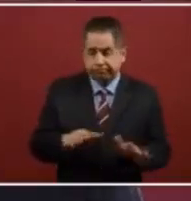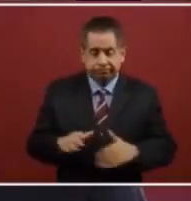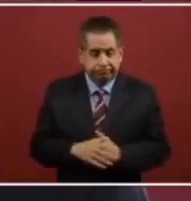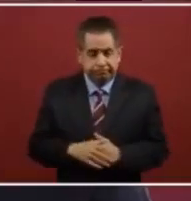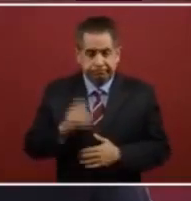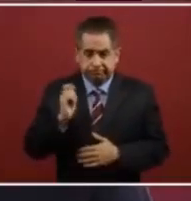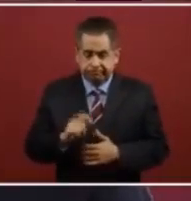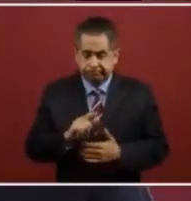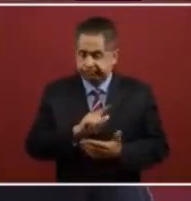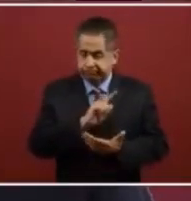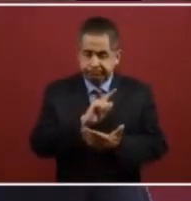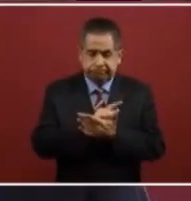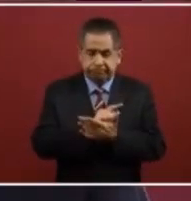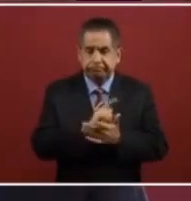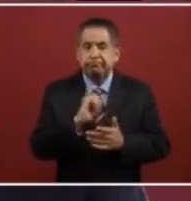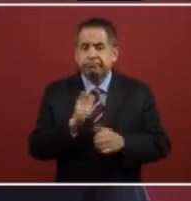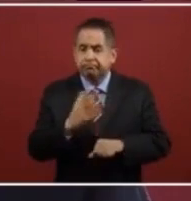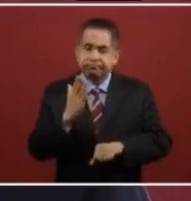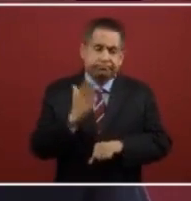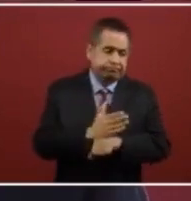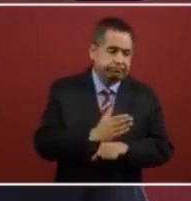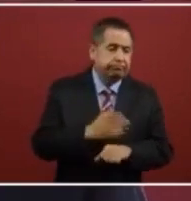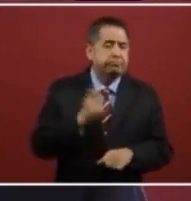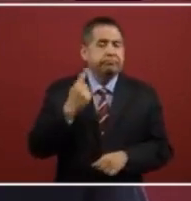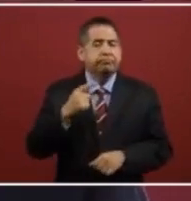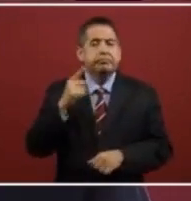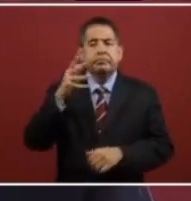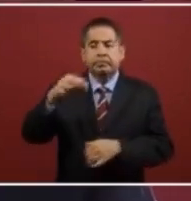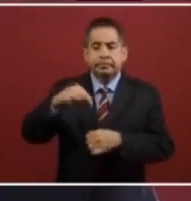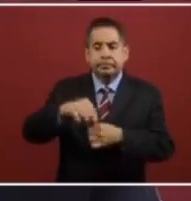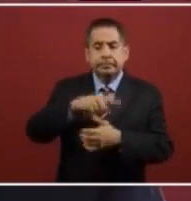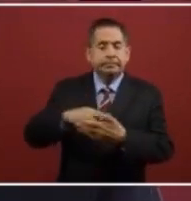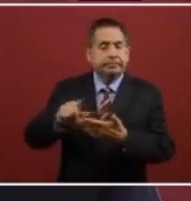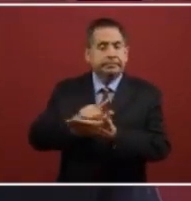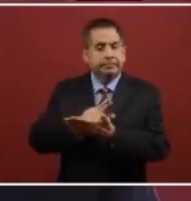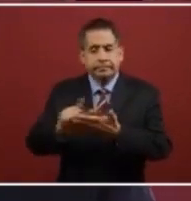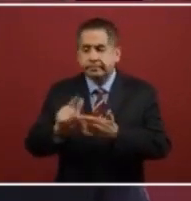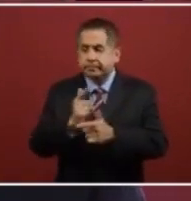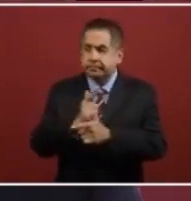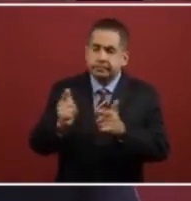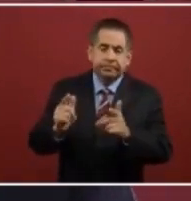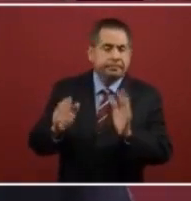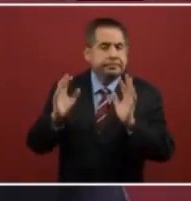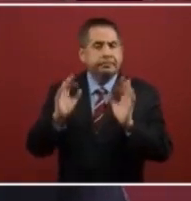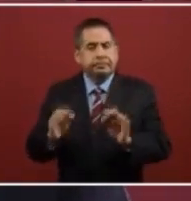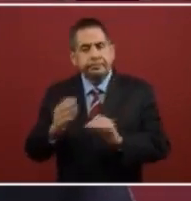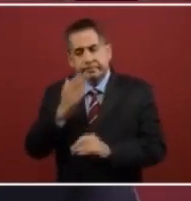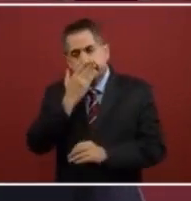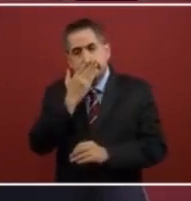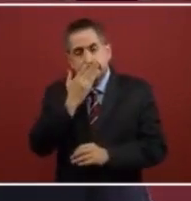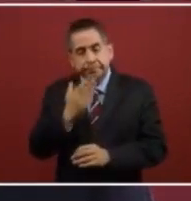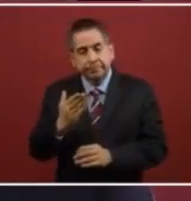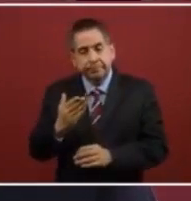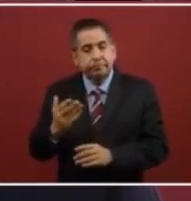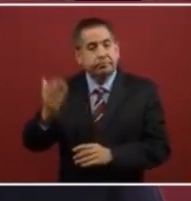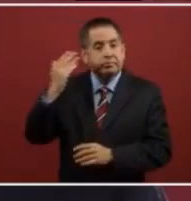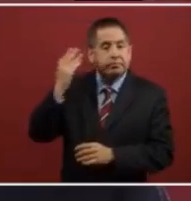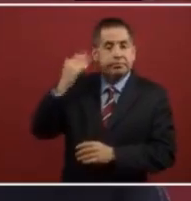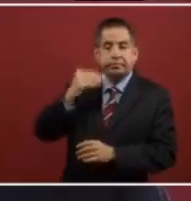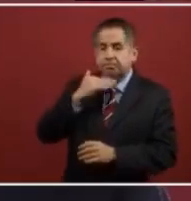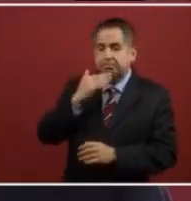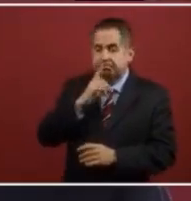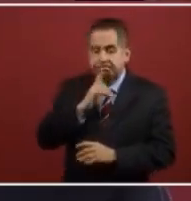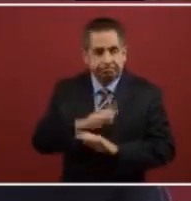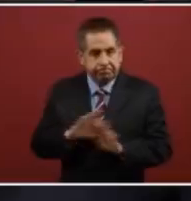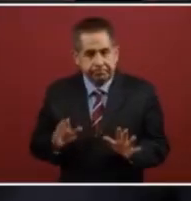sean they will not even be libres, allowed a sean bond limpias, or to be que se able to acabe get out of jail. There's lo no que get out of existía, jail if you